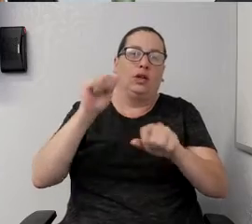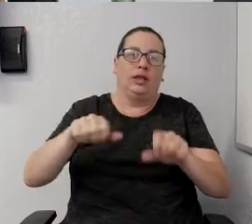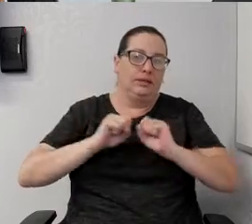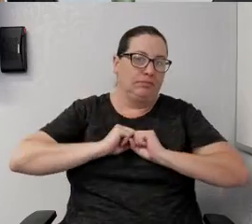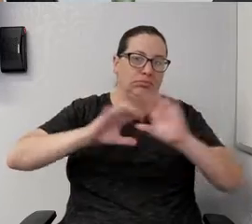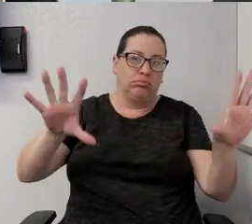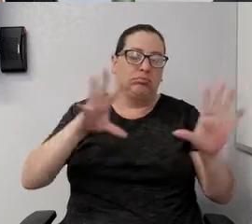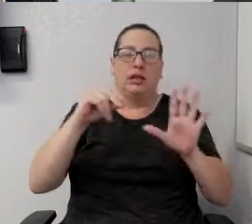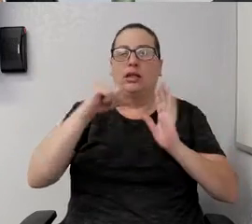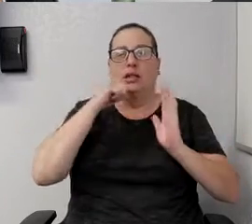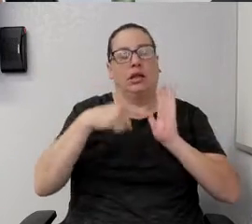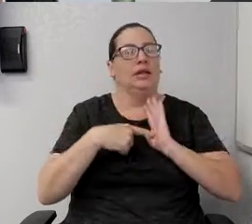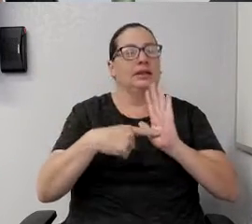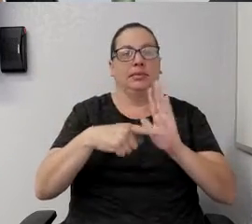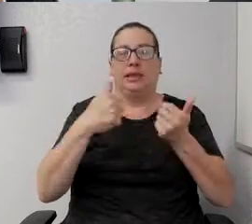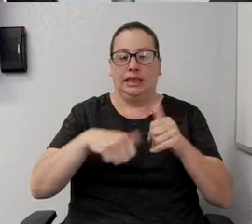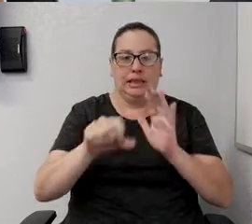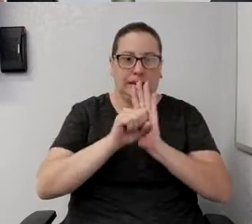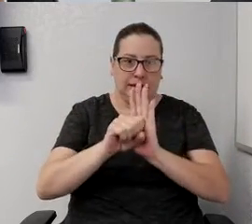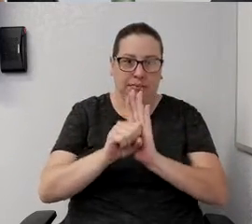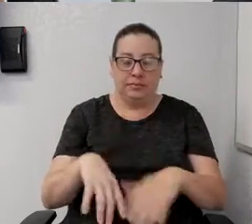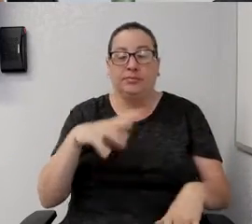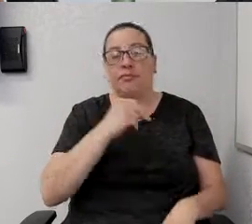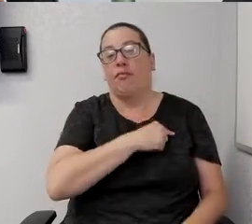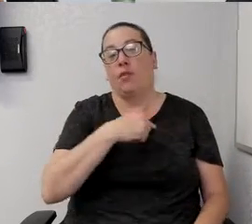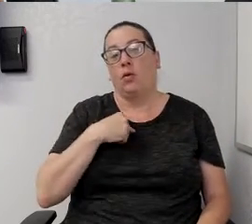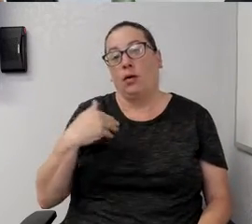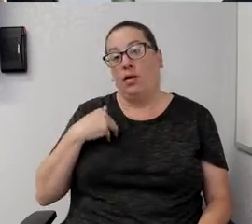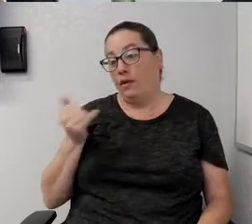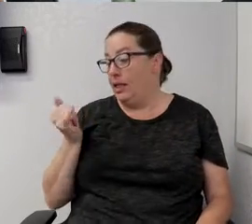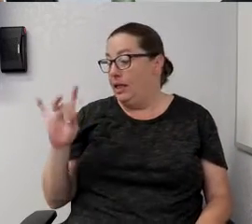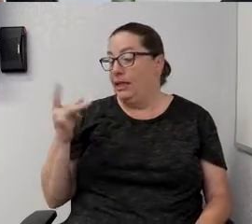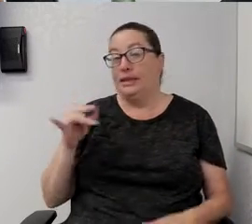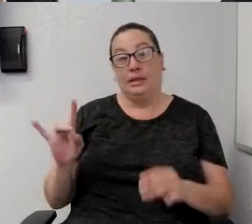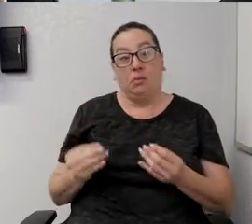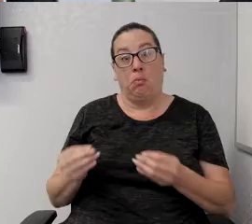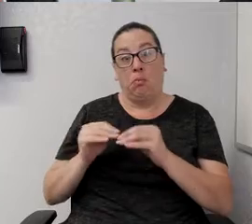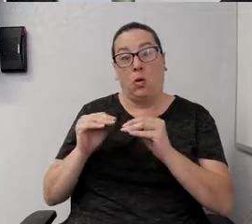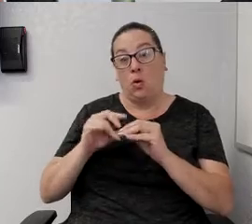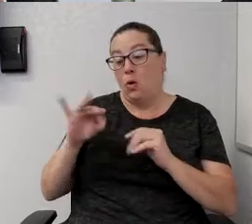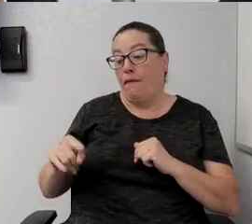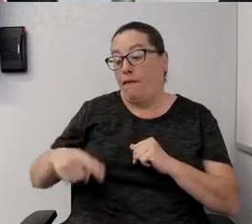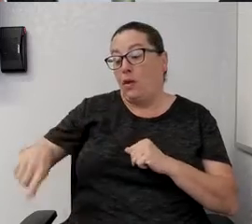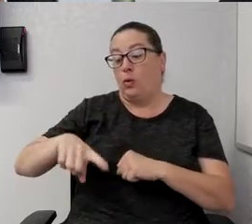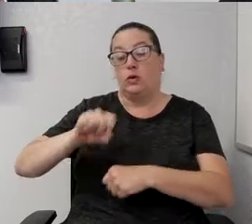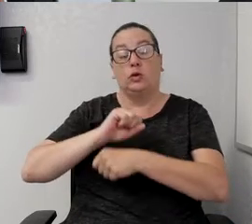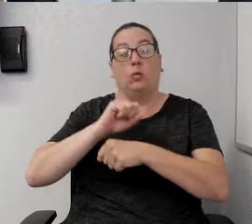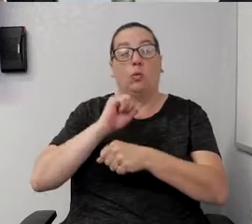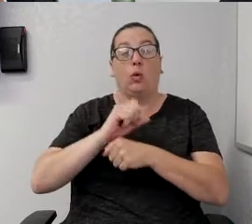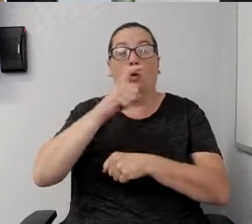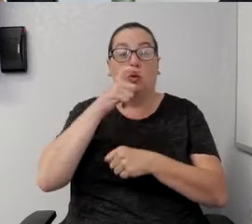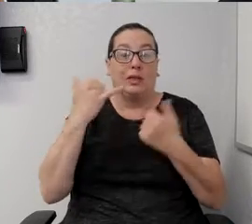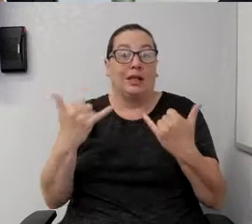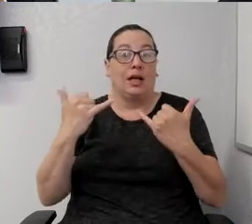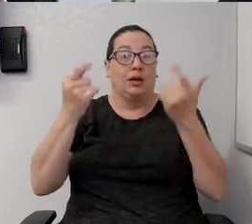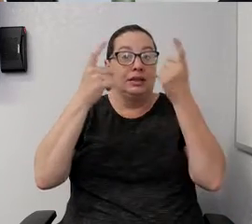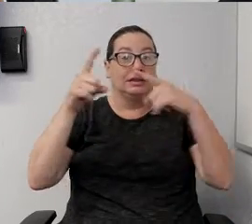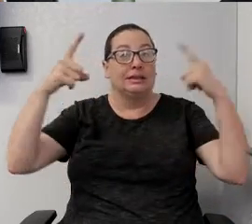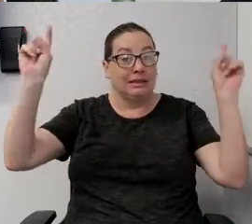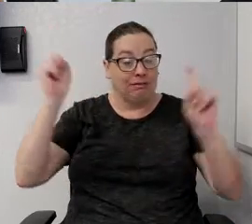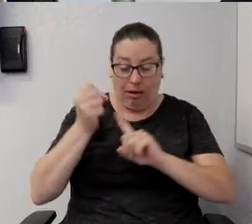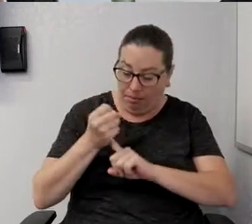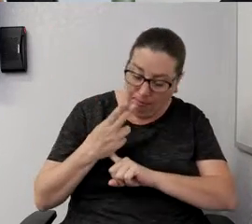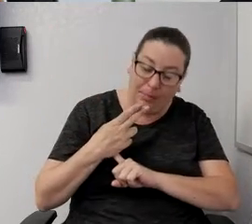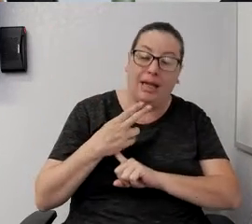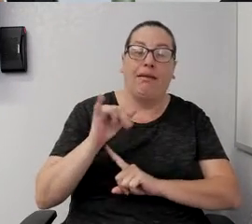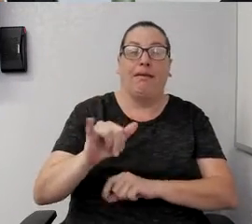symptoms. And we have 18 more of those employees that now have successfully beat the virus,